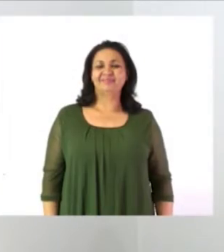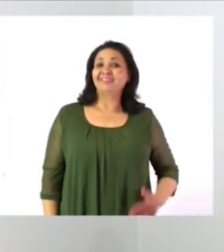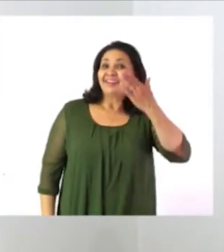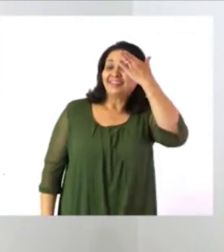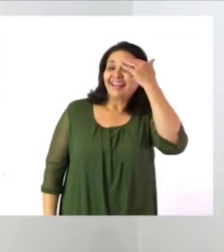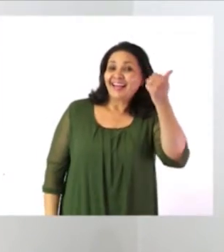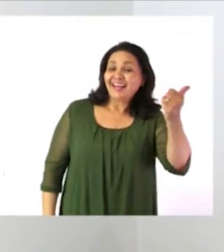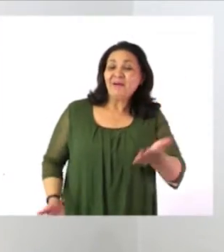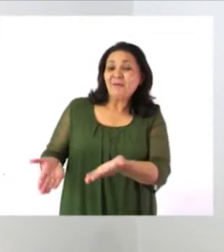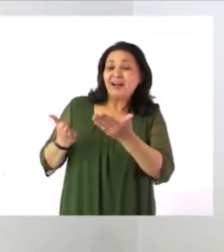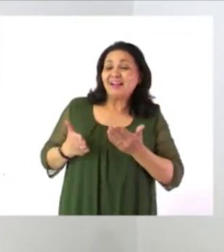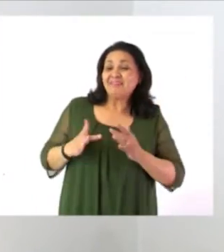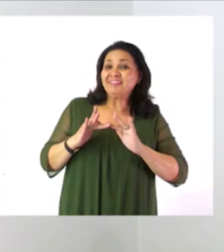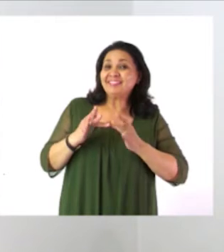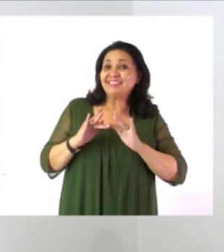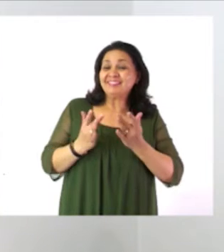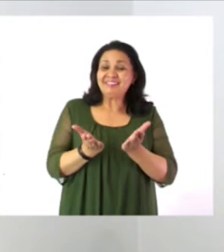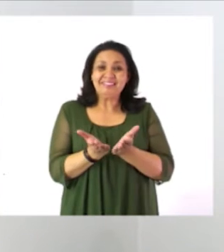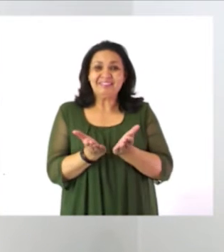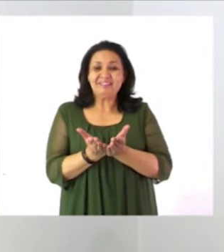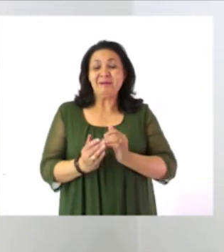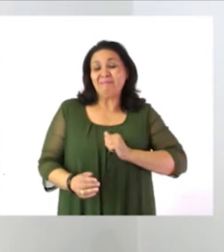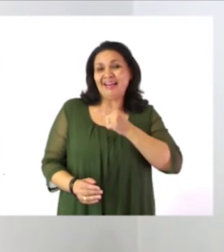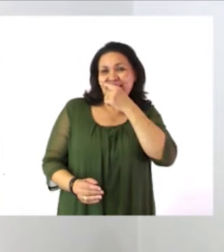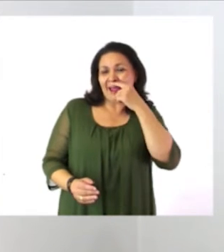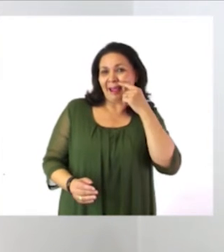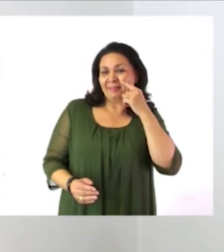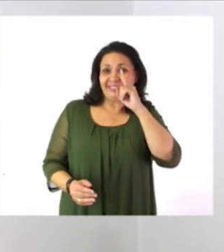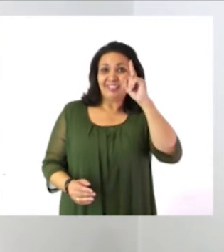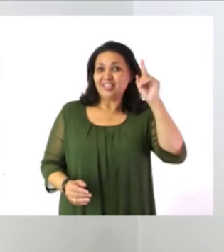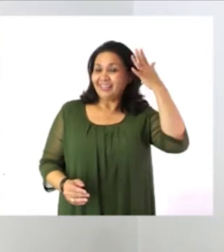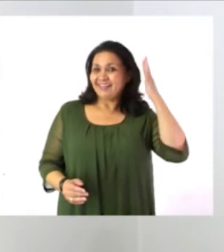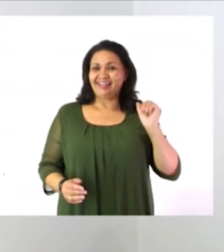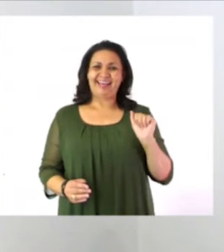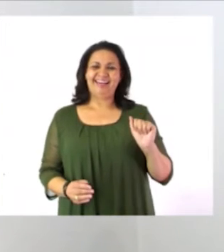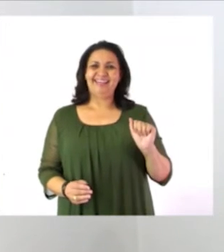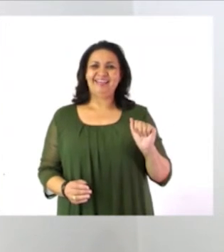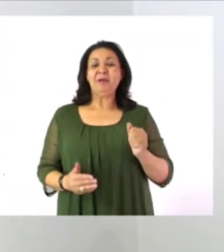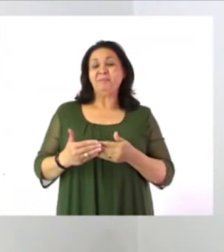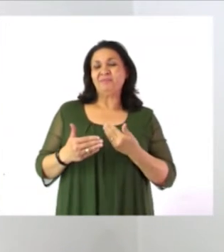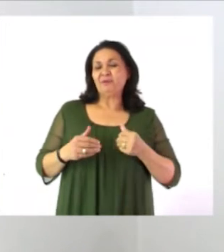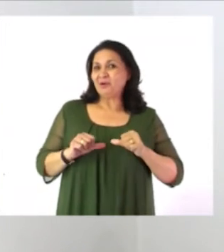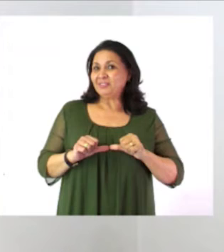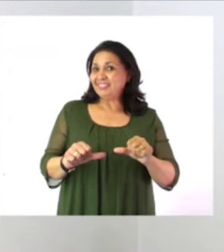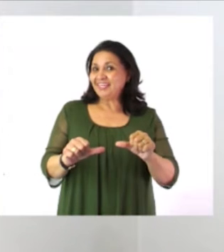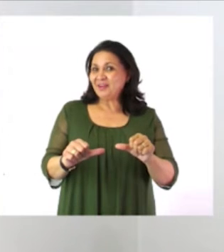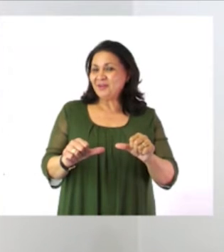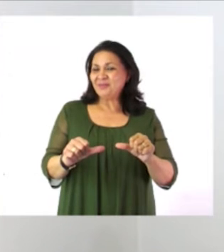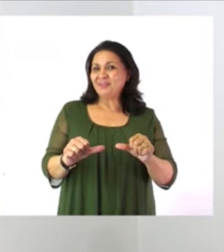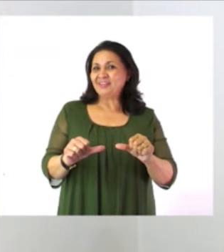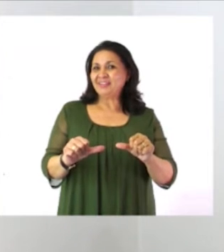Good day, welcome to MyZone online school. My name is Priska Ogas. Before we go on to the next